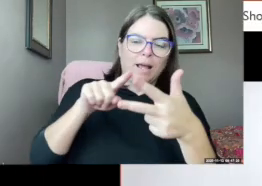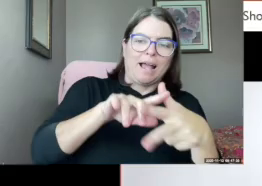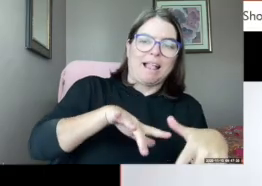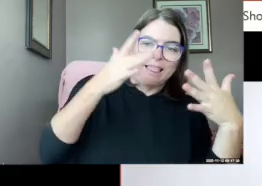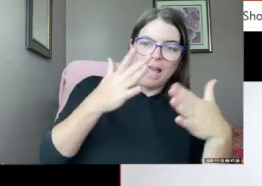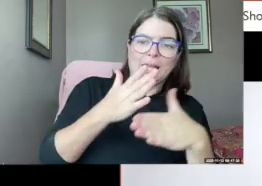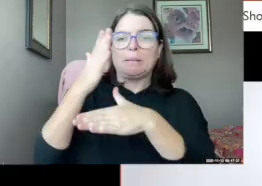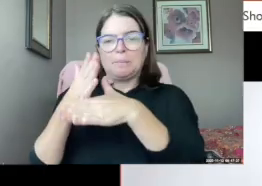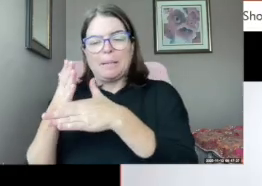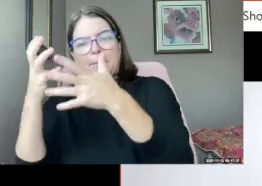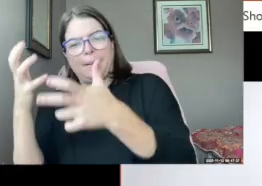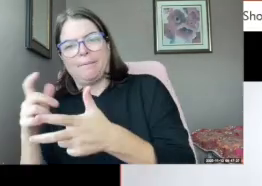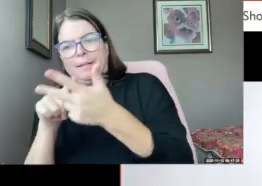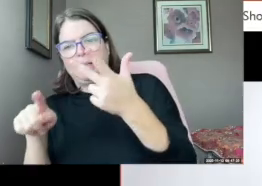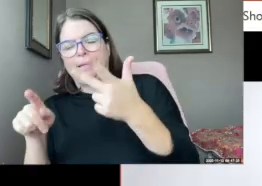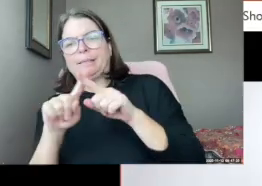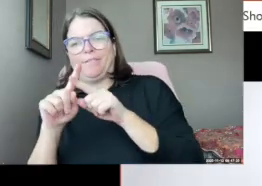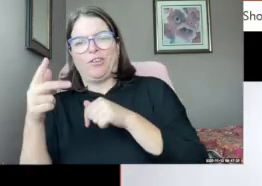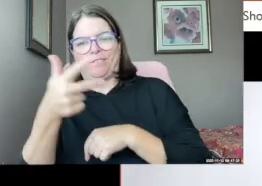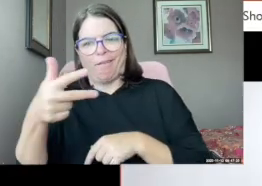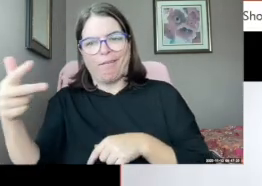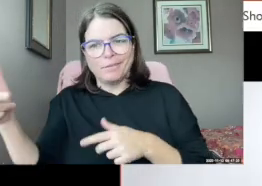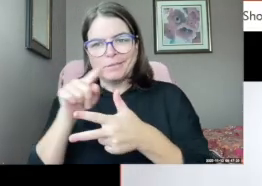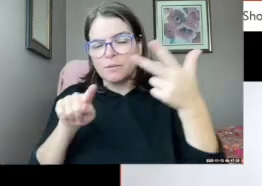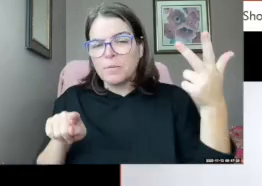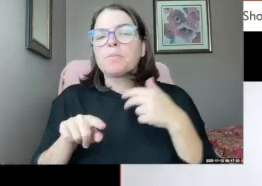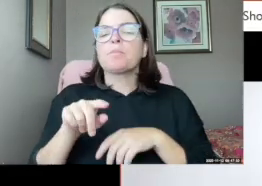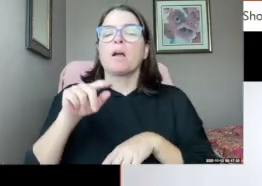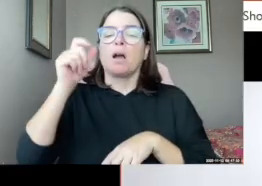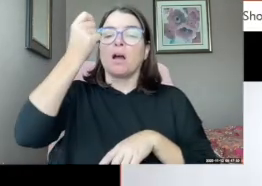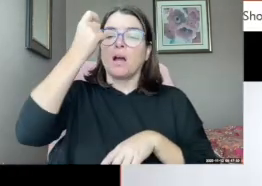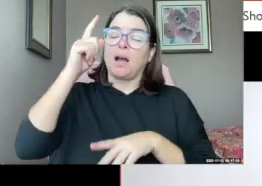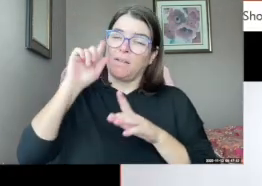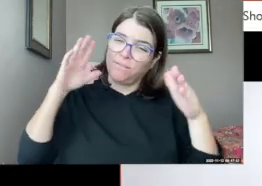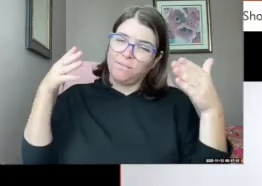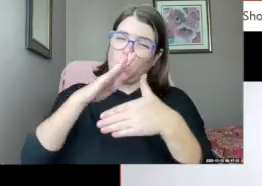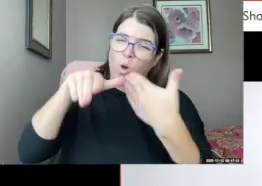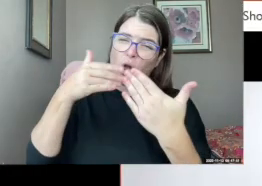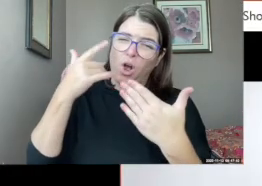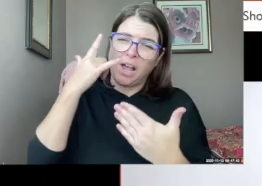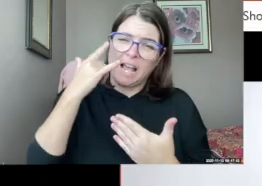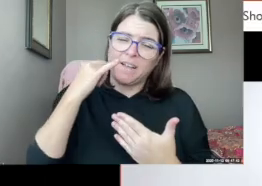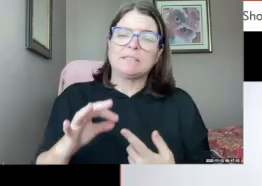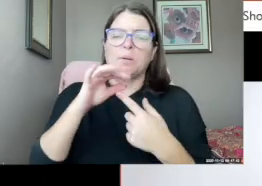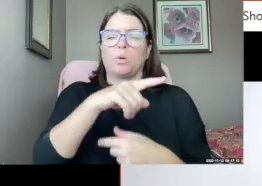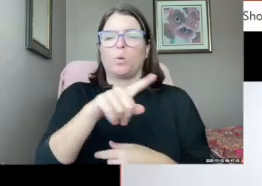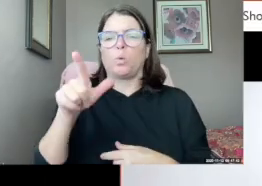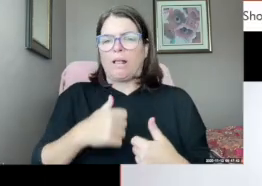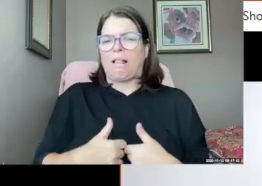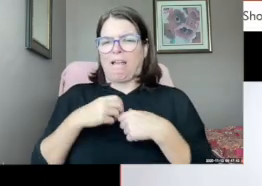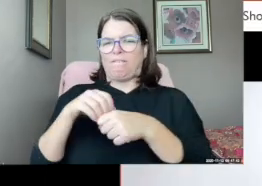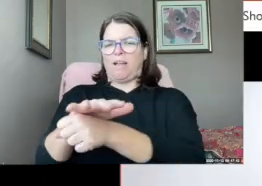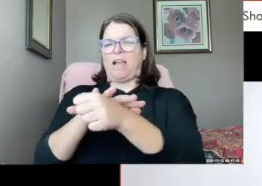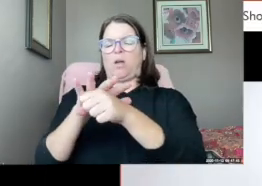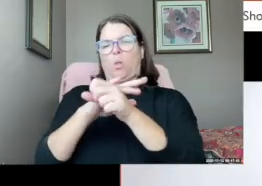vehicles. CARB is committed to making sure all Californians, especially those living in areas with the worst